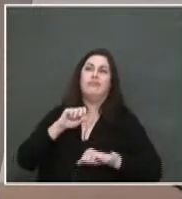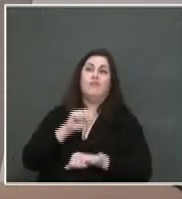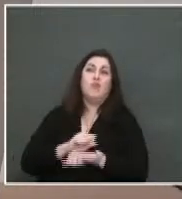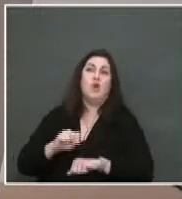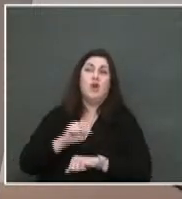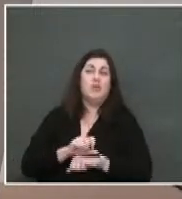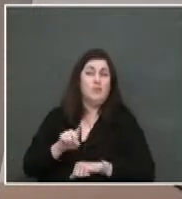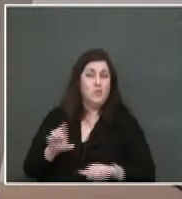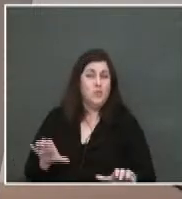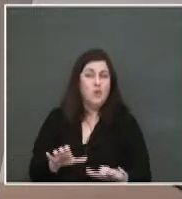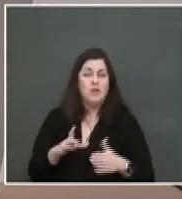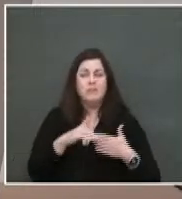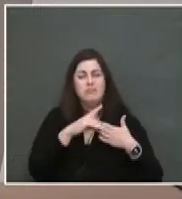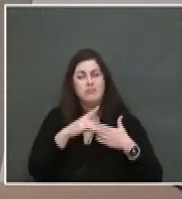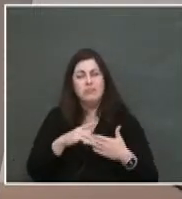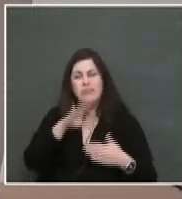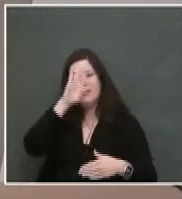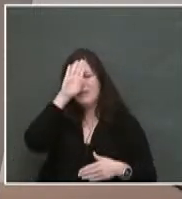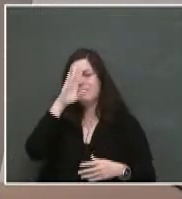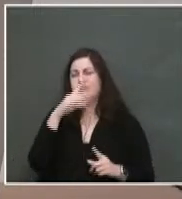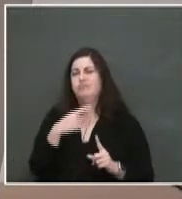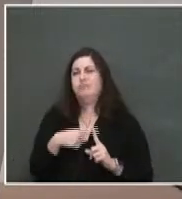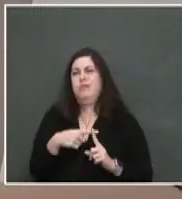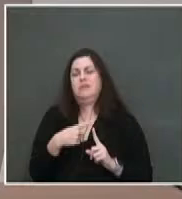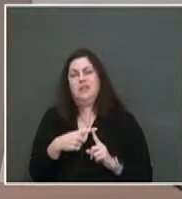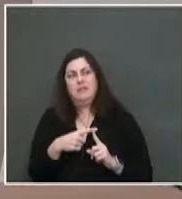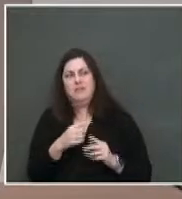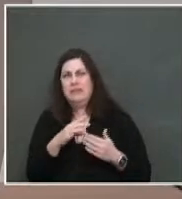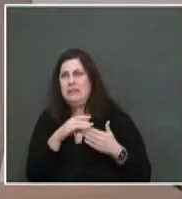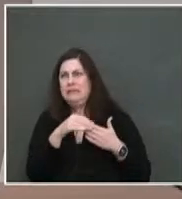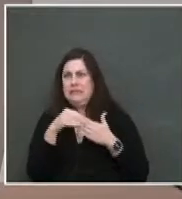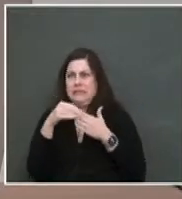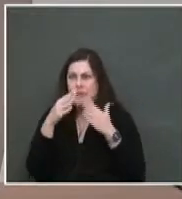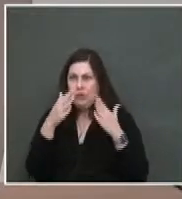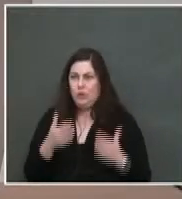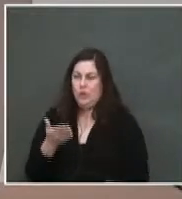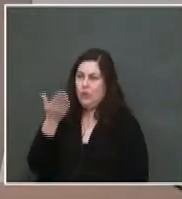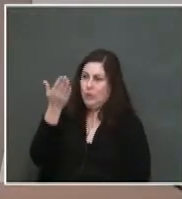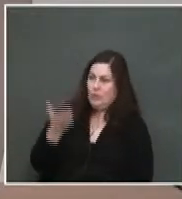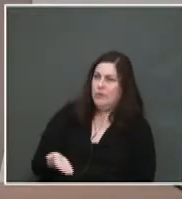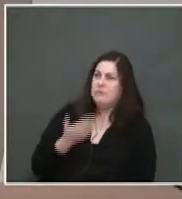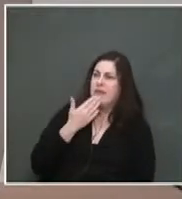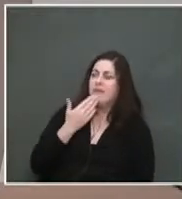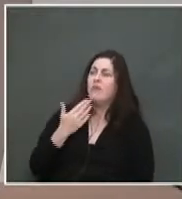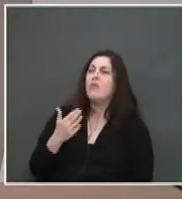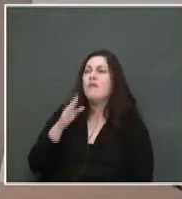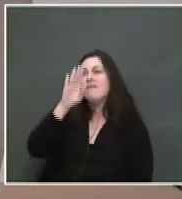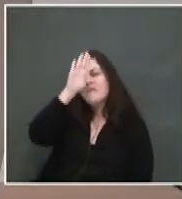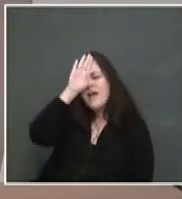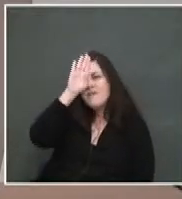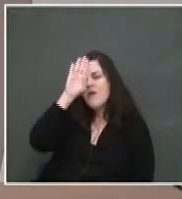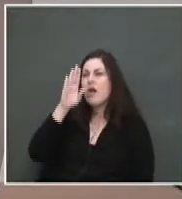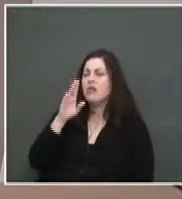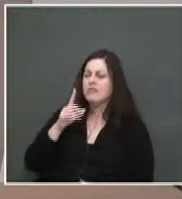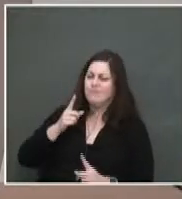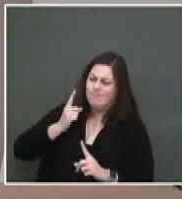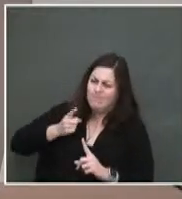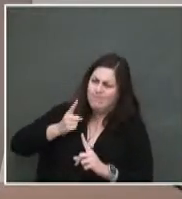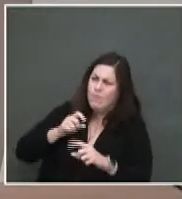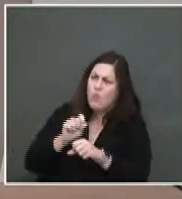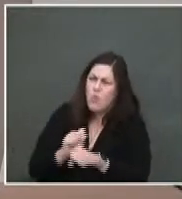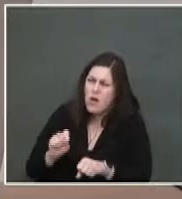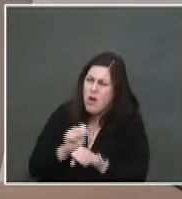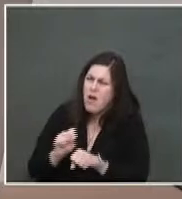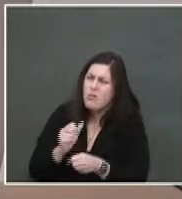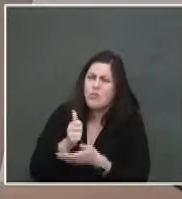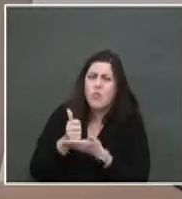doing, and I think you're leading the fire department in a really positive way. And thankful to all our firefighters for the dedication. And just a reminder, again,